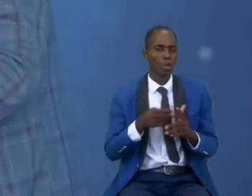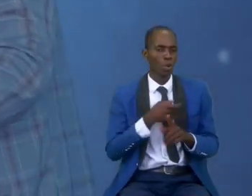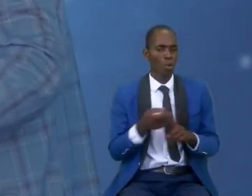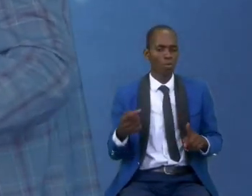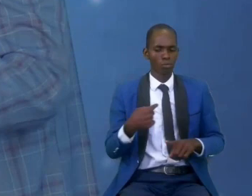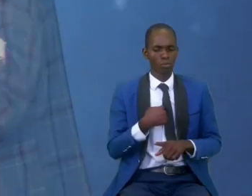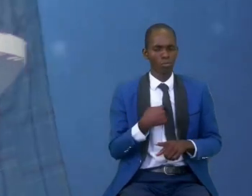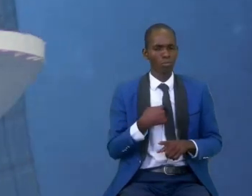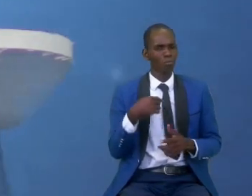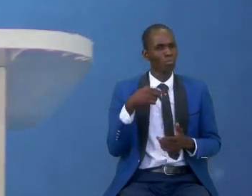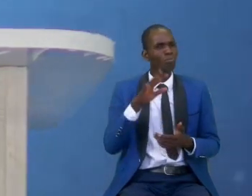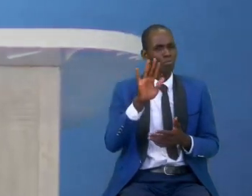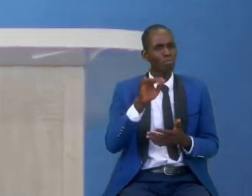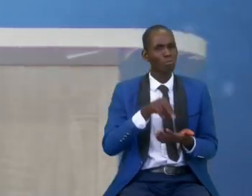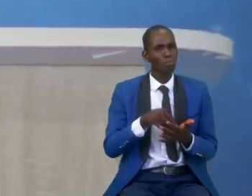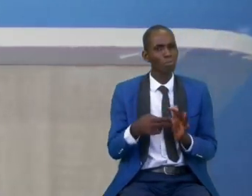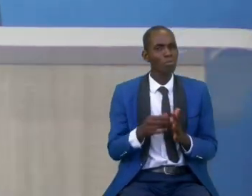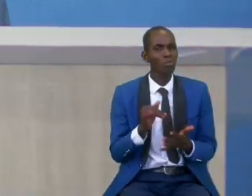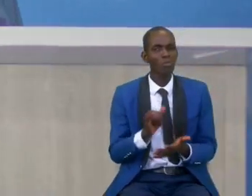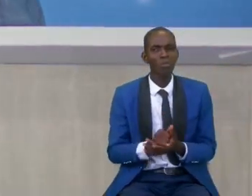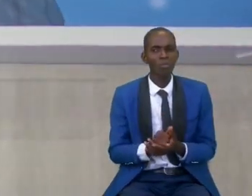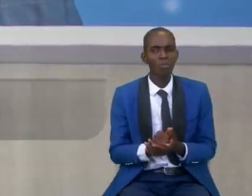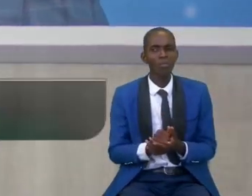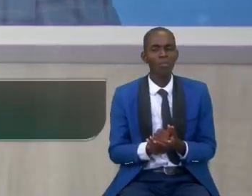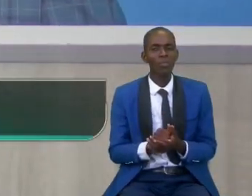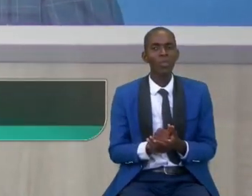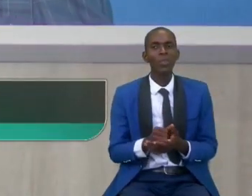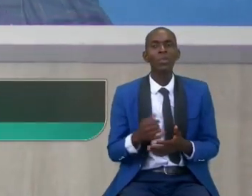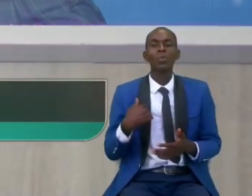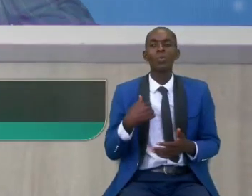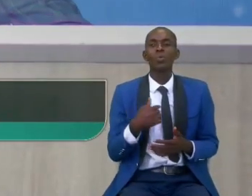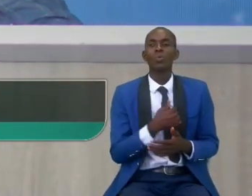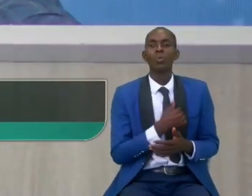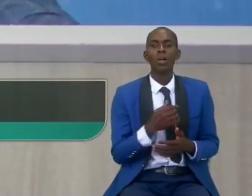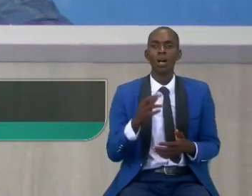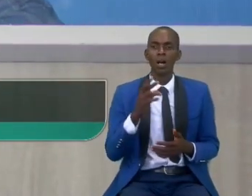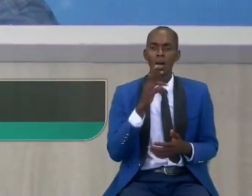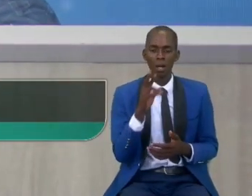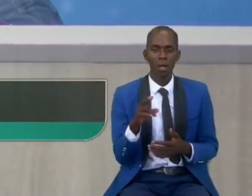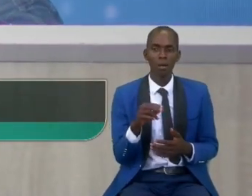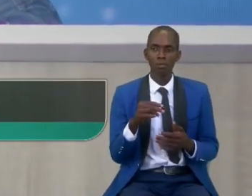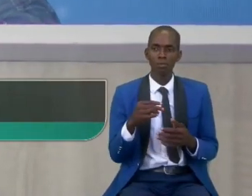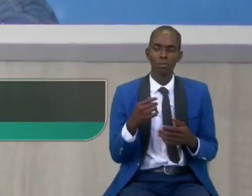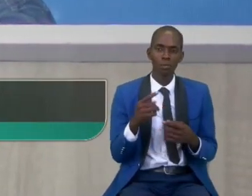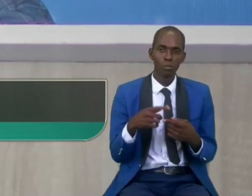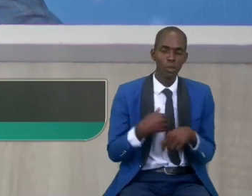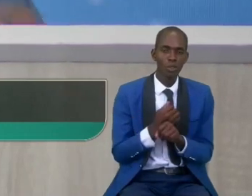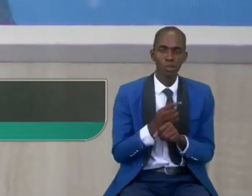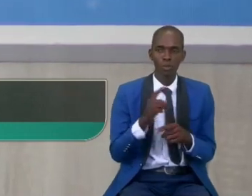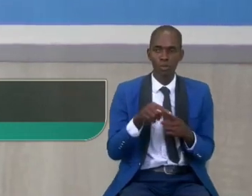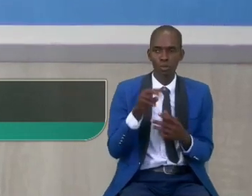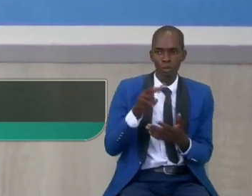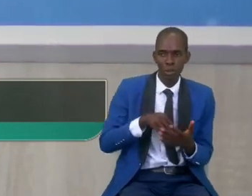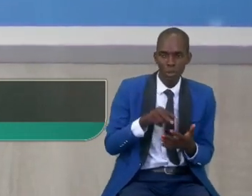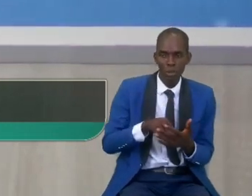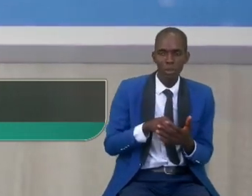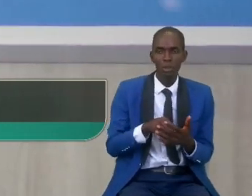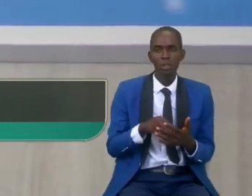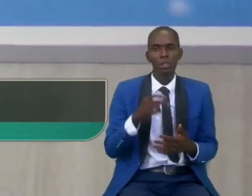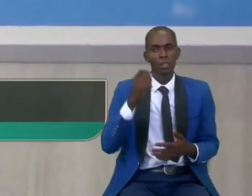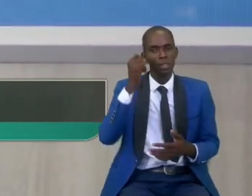to read, understand, nothing will hurt my brain. When I need to